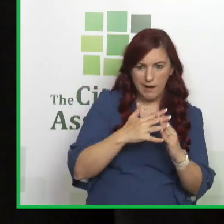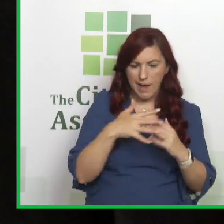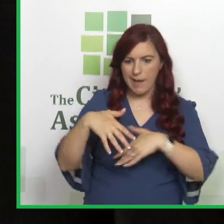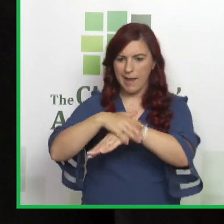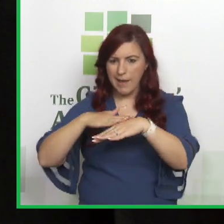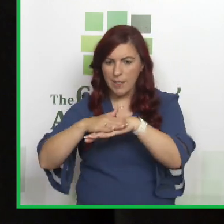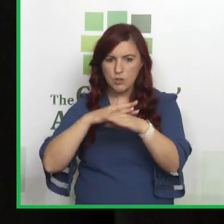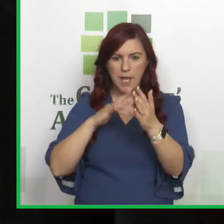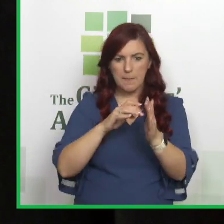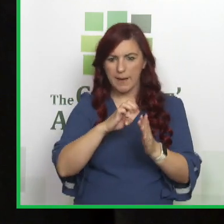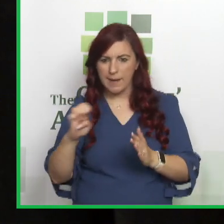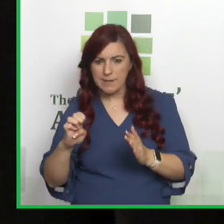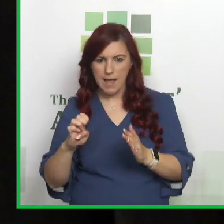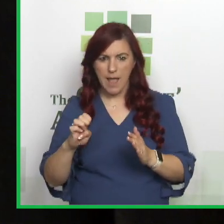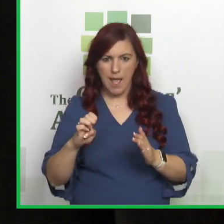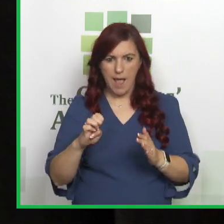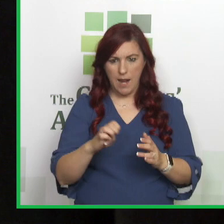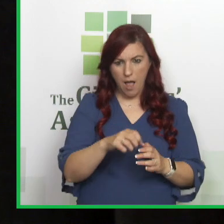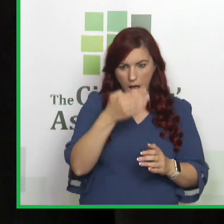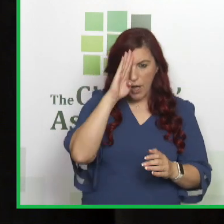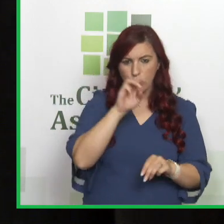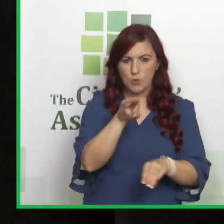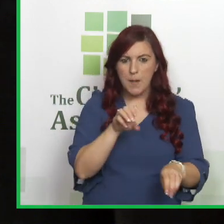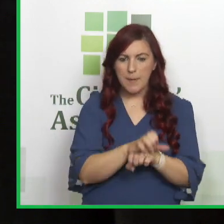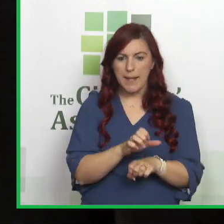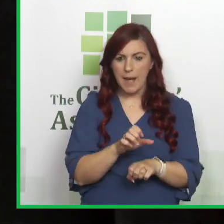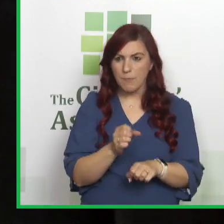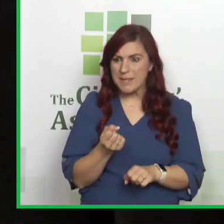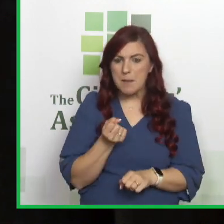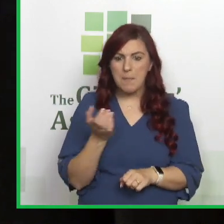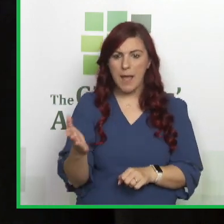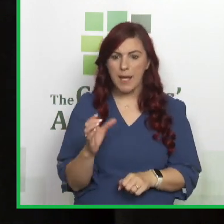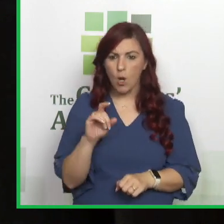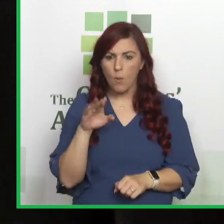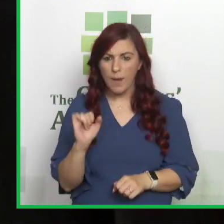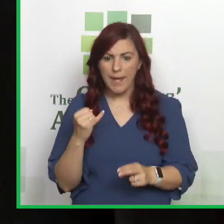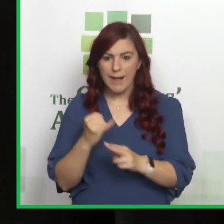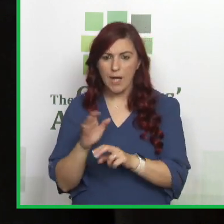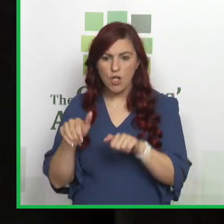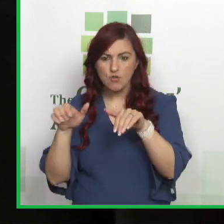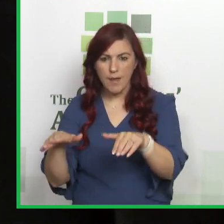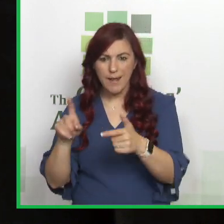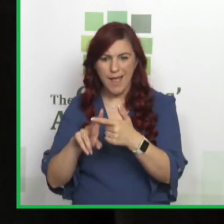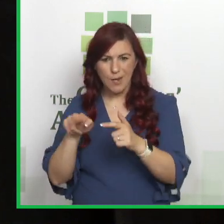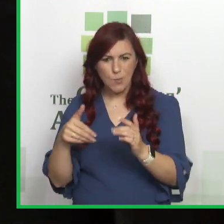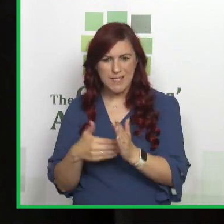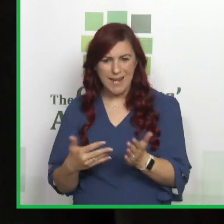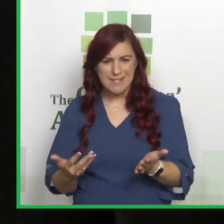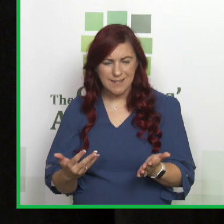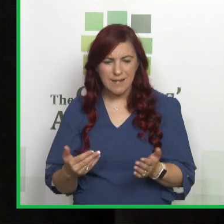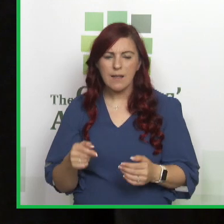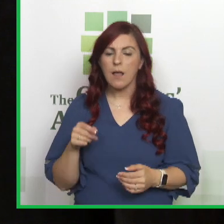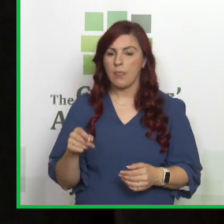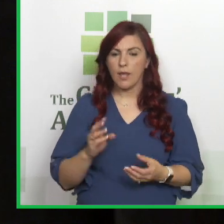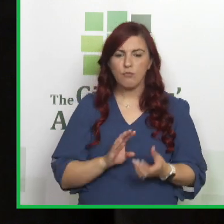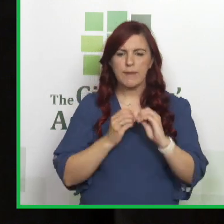have been responsible for the supply of cocaine as far away as Australia and New Zealand. Criminal networks create underground